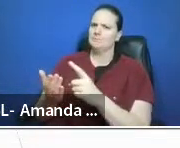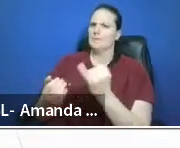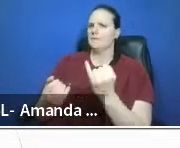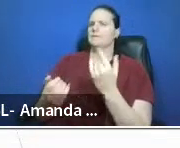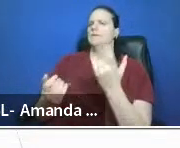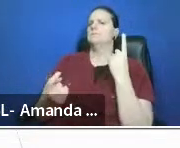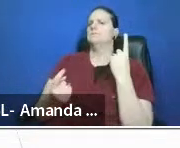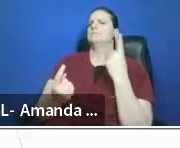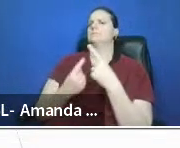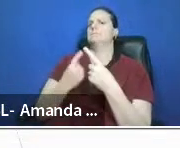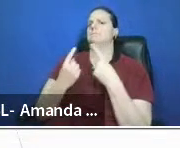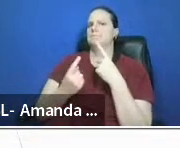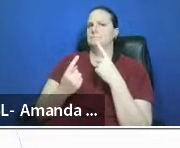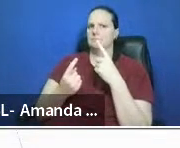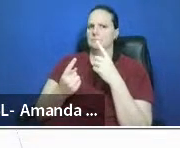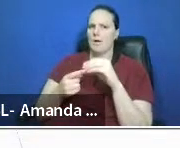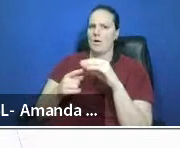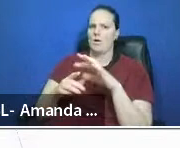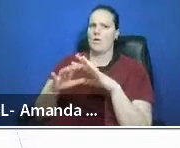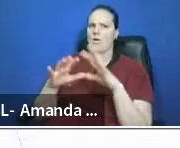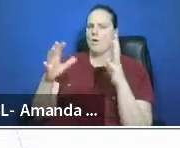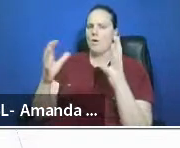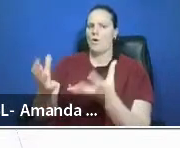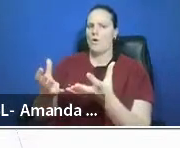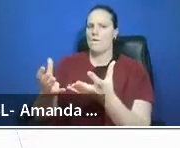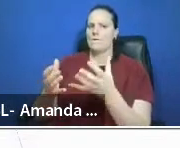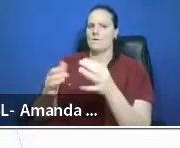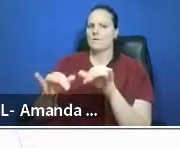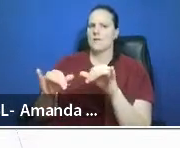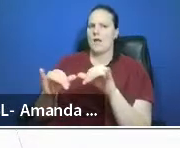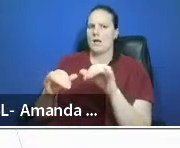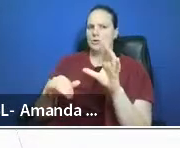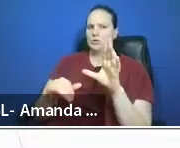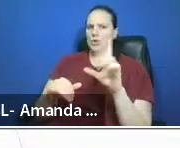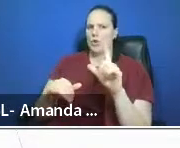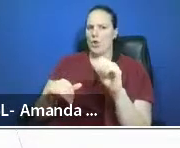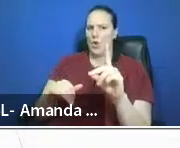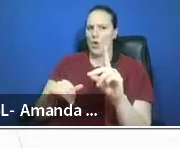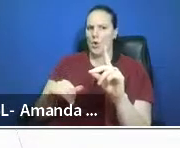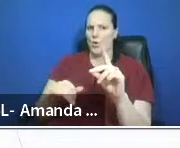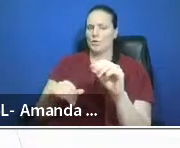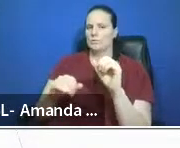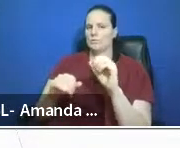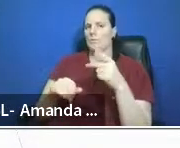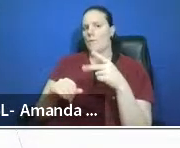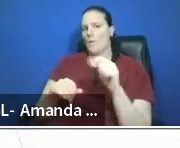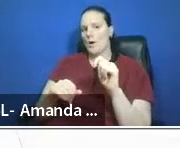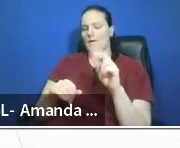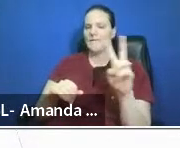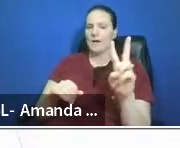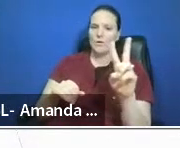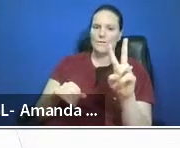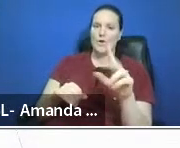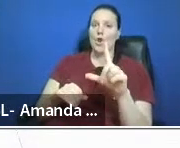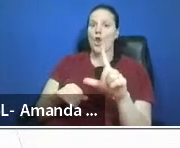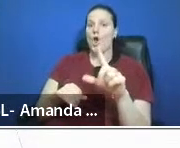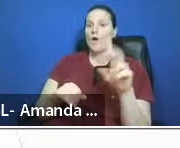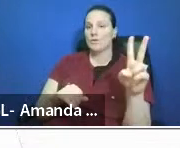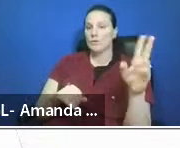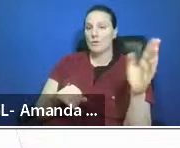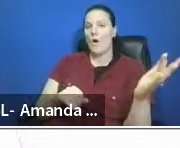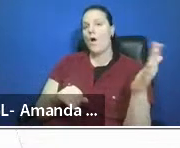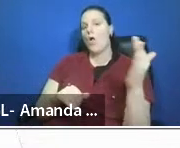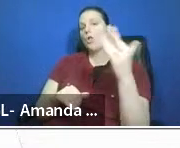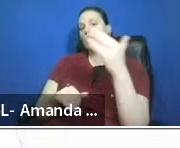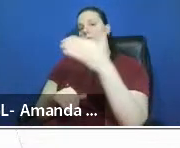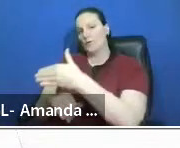some consideration to all of the oversized loads that move from the ports of Vancouver and Longview across the